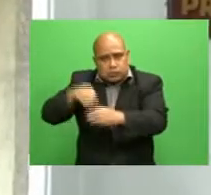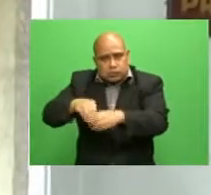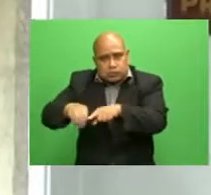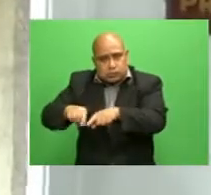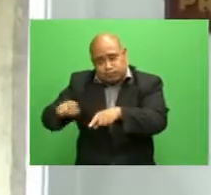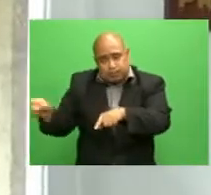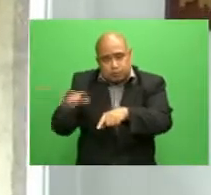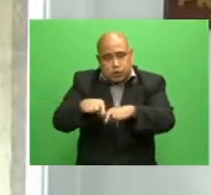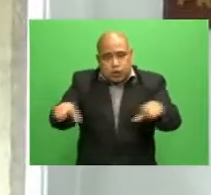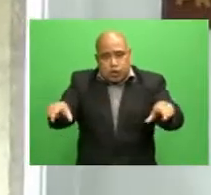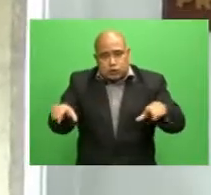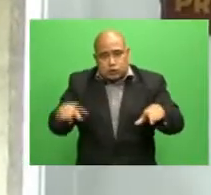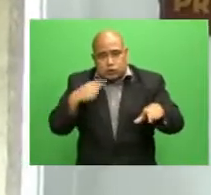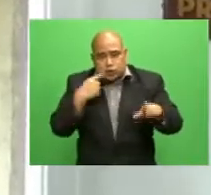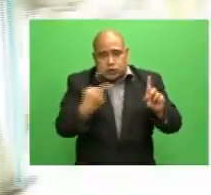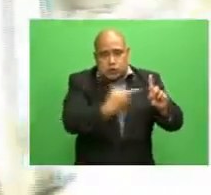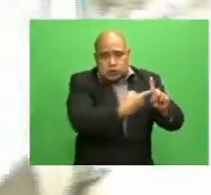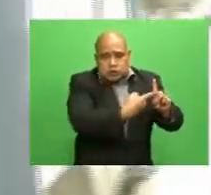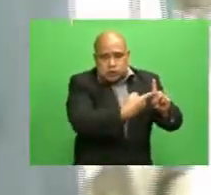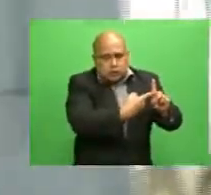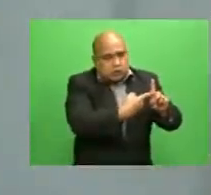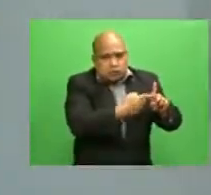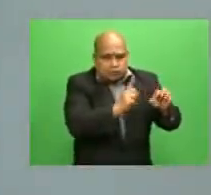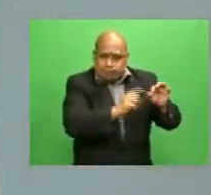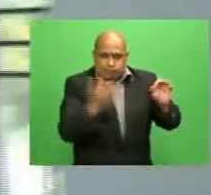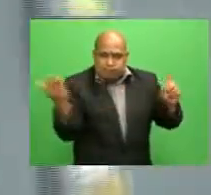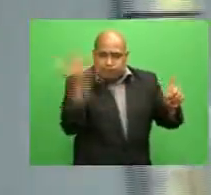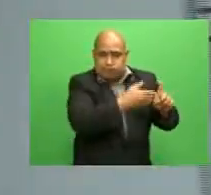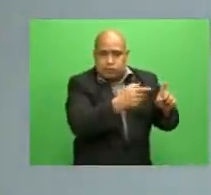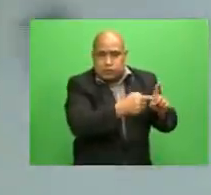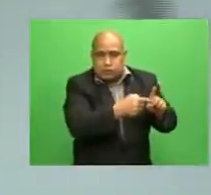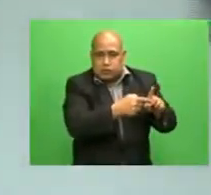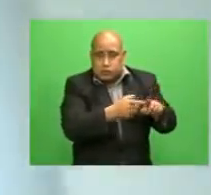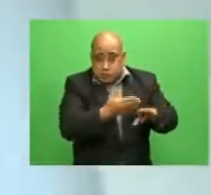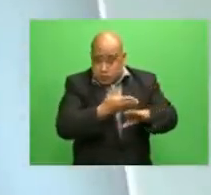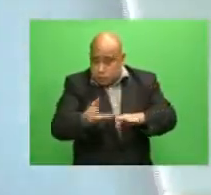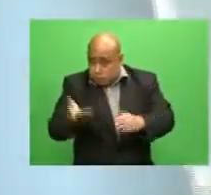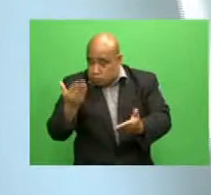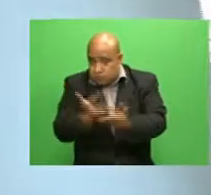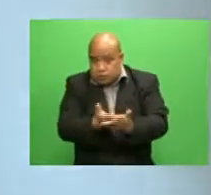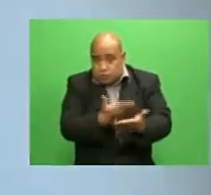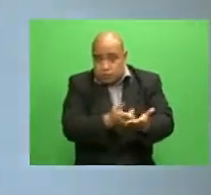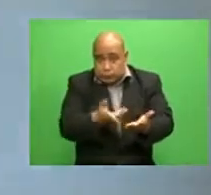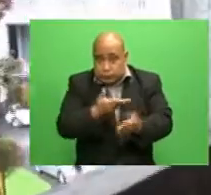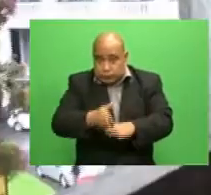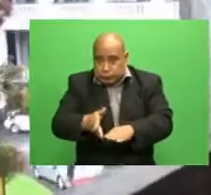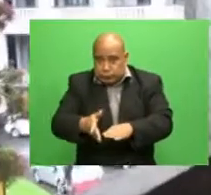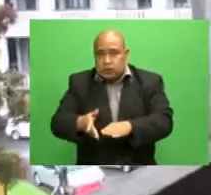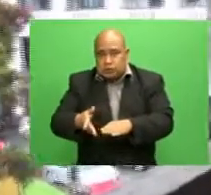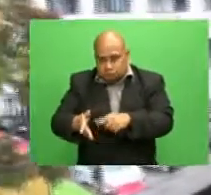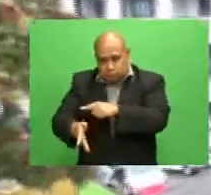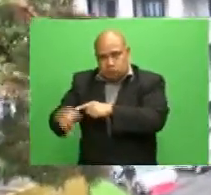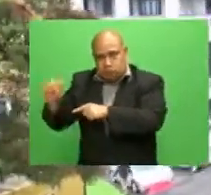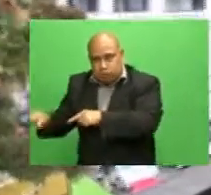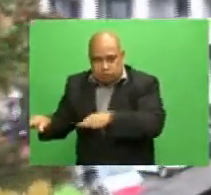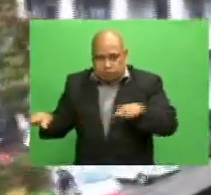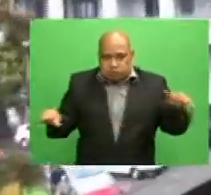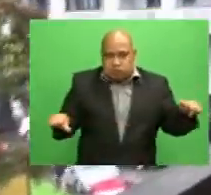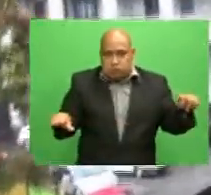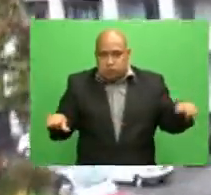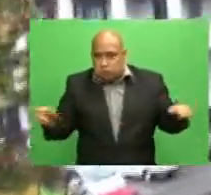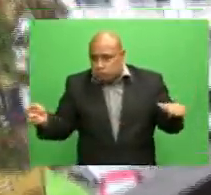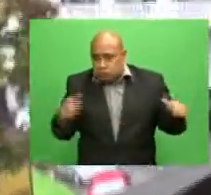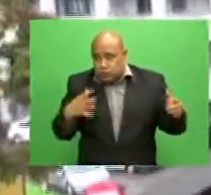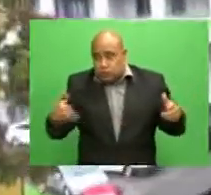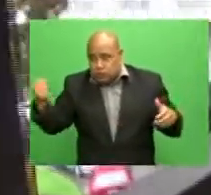cannot be questioned based on the new evidence presented and that he has his right to freedom of speech. The case will now be called on